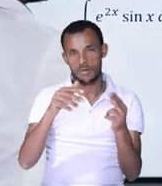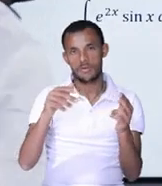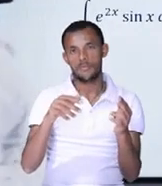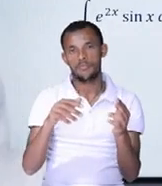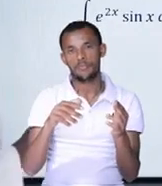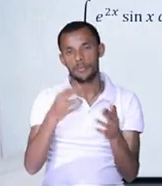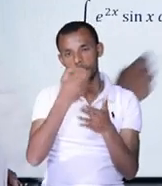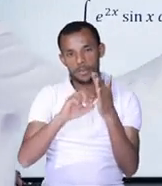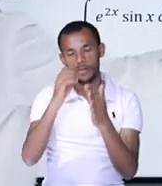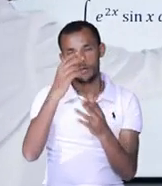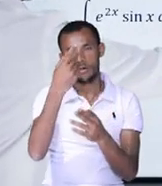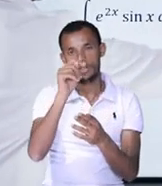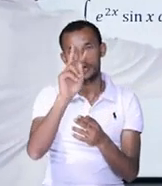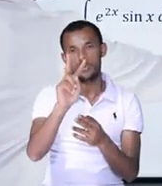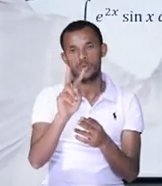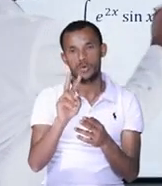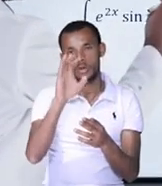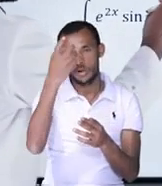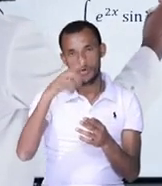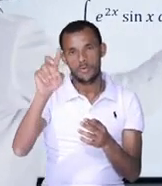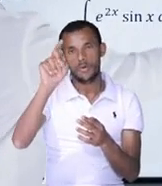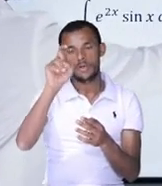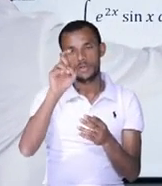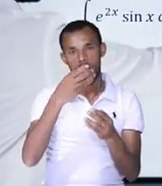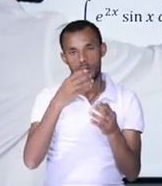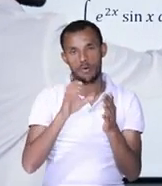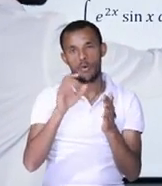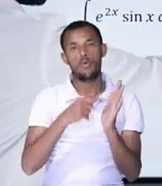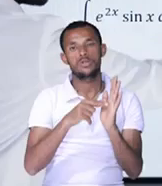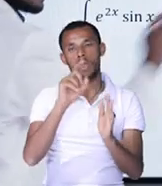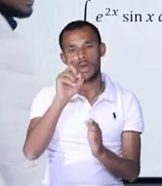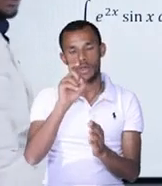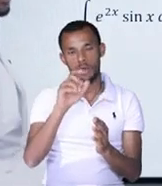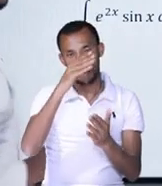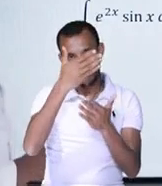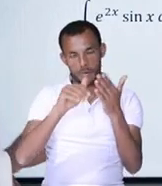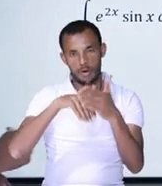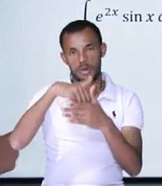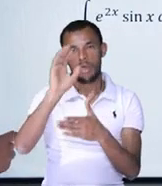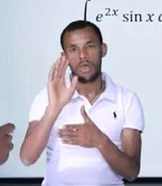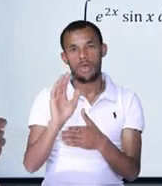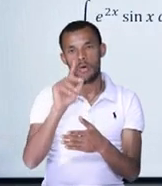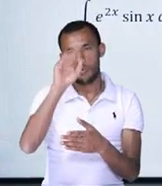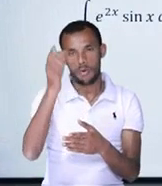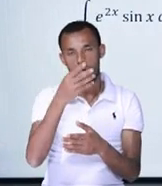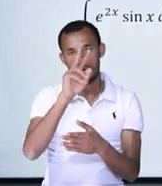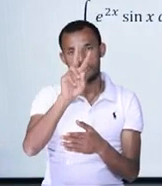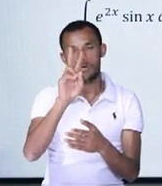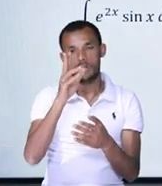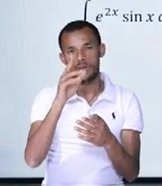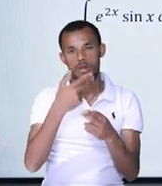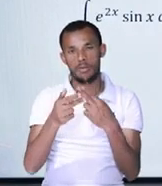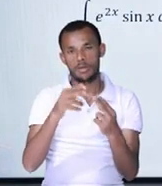product of the two. It is e raised to x times cos x. Just take half outside. So 1 over times